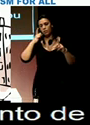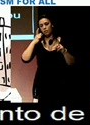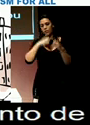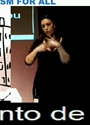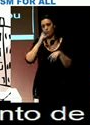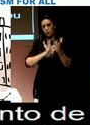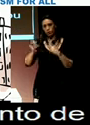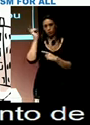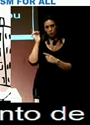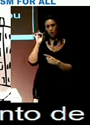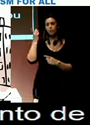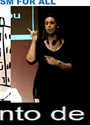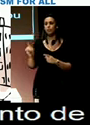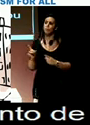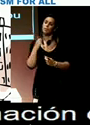the printing,